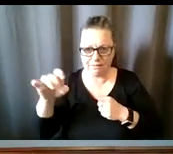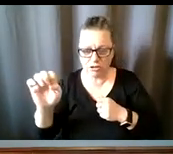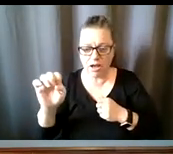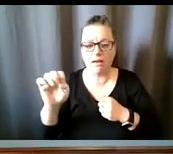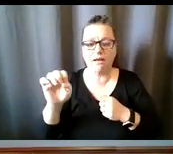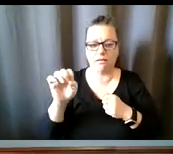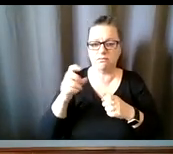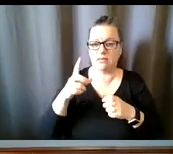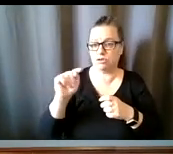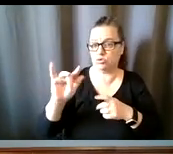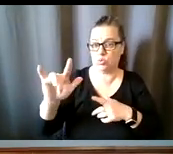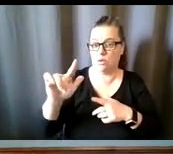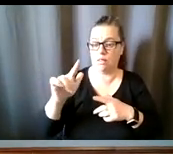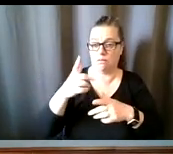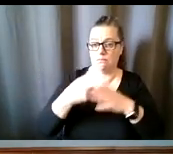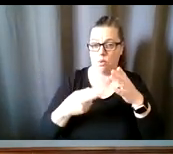and Agile use.